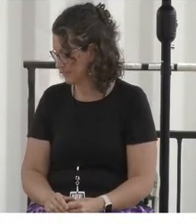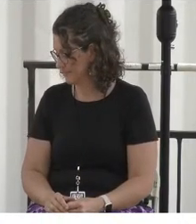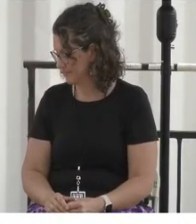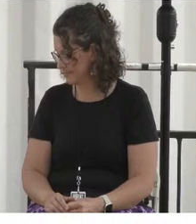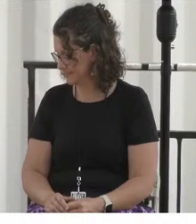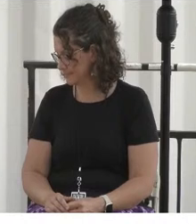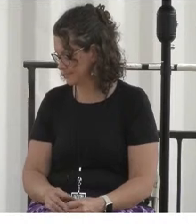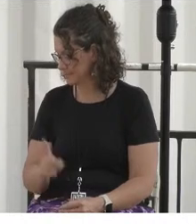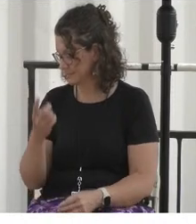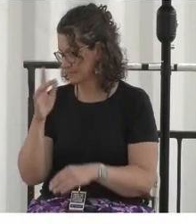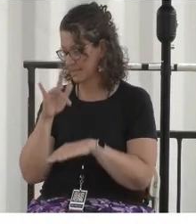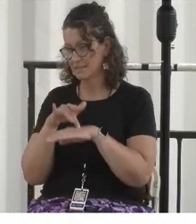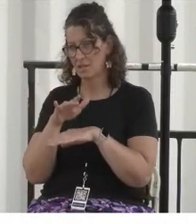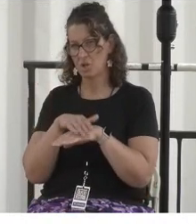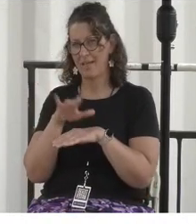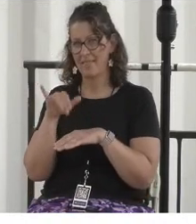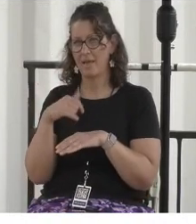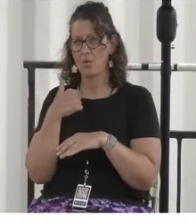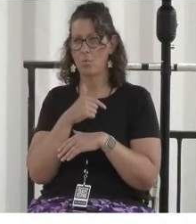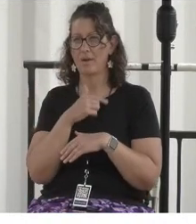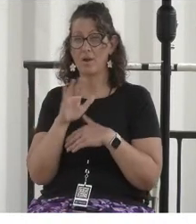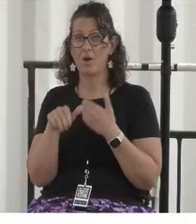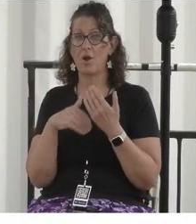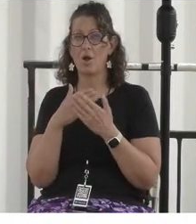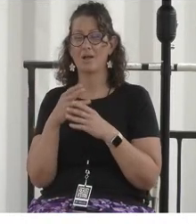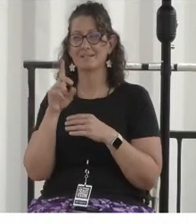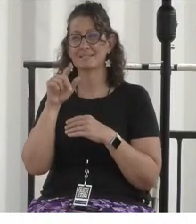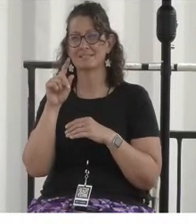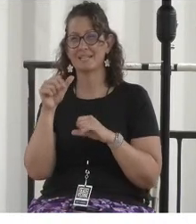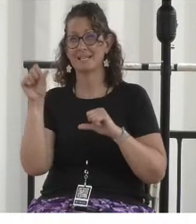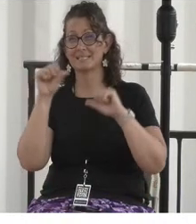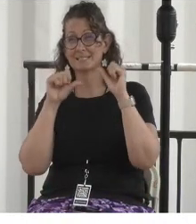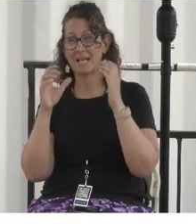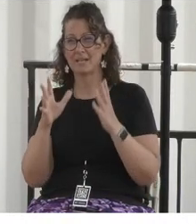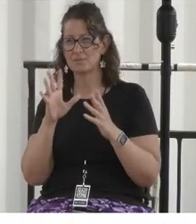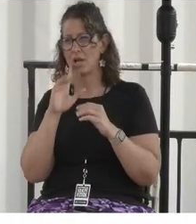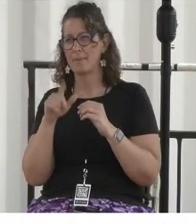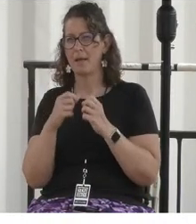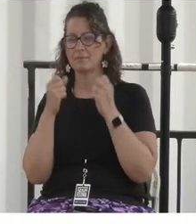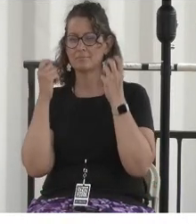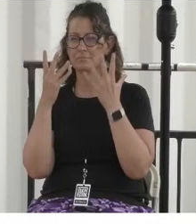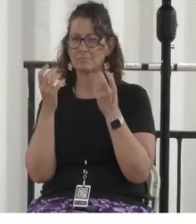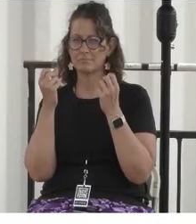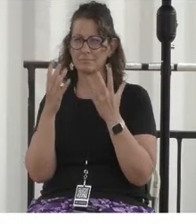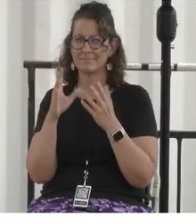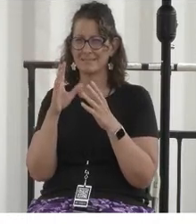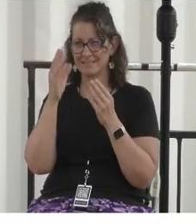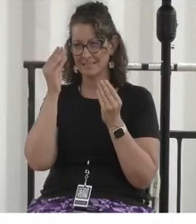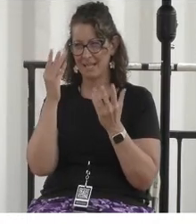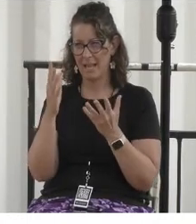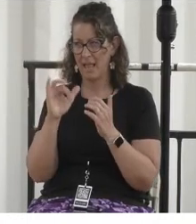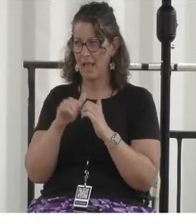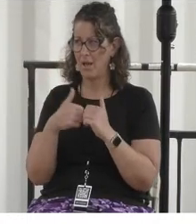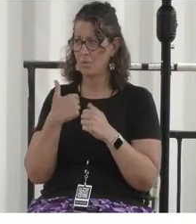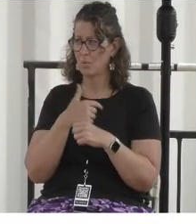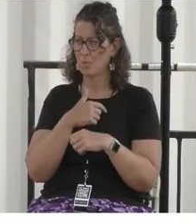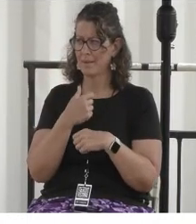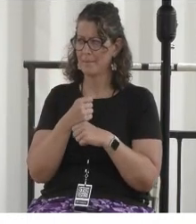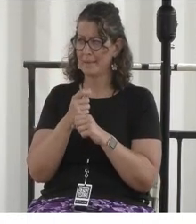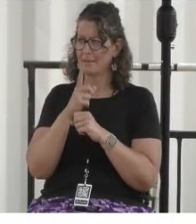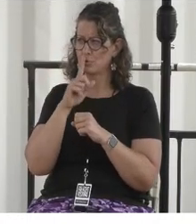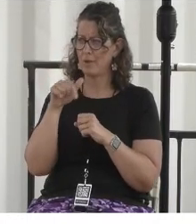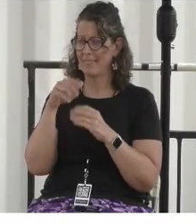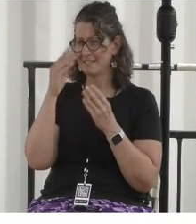that, so we're all data scientists here and we're talking about oodles and oodles of data. So how do we make sure that